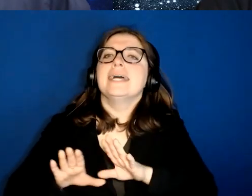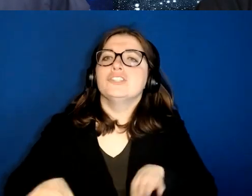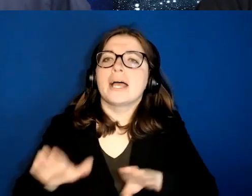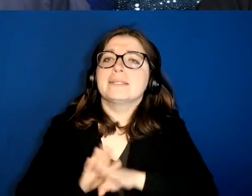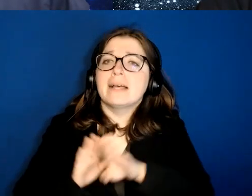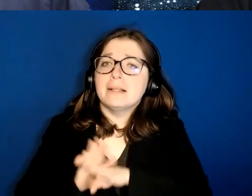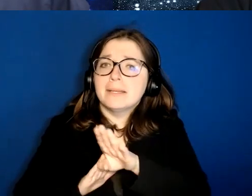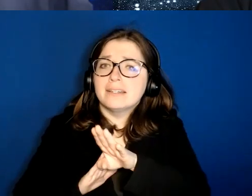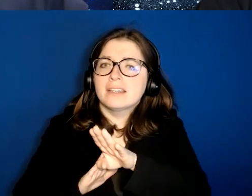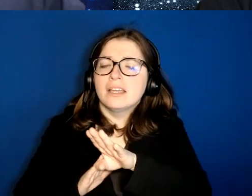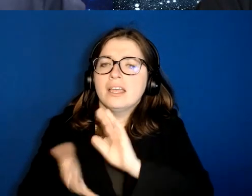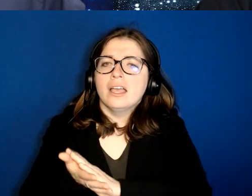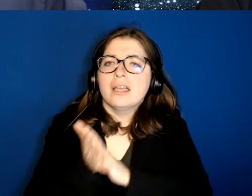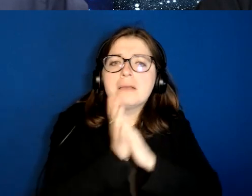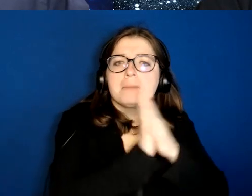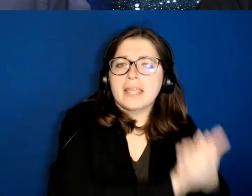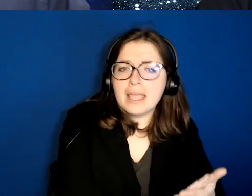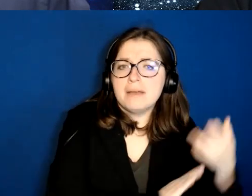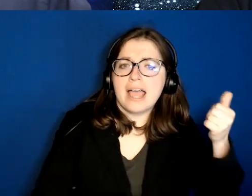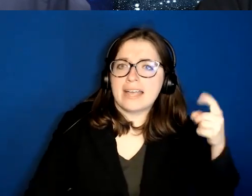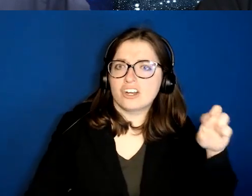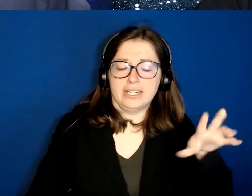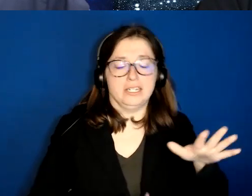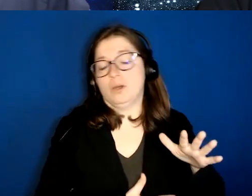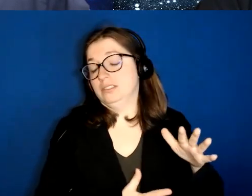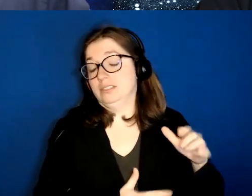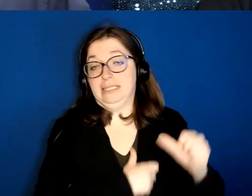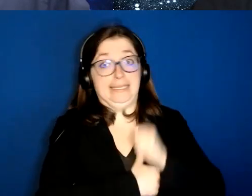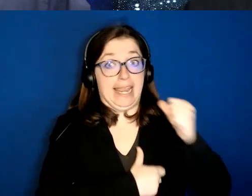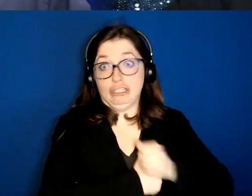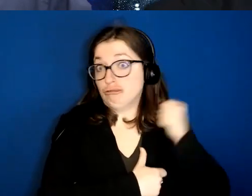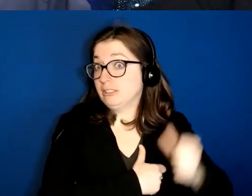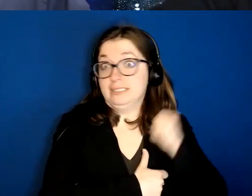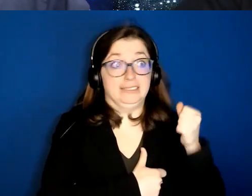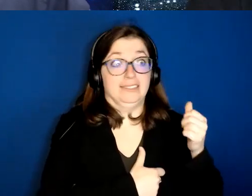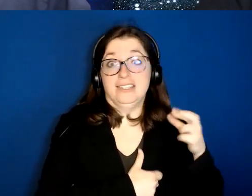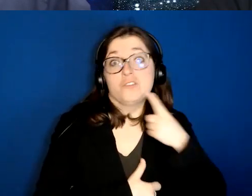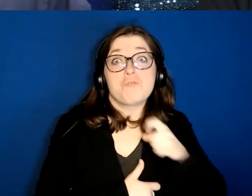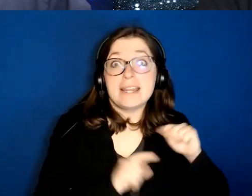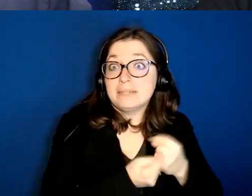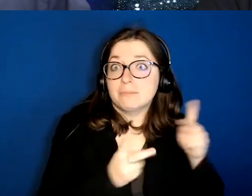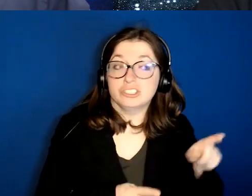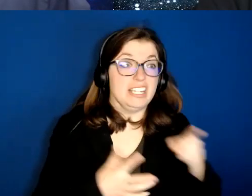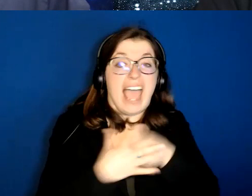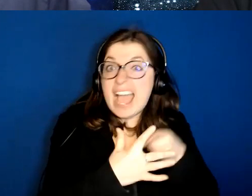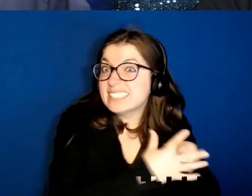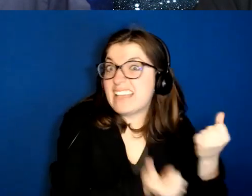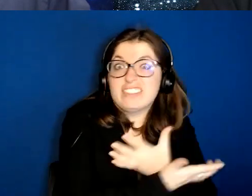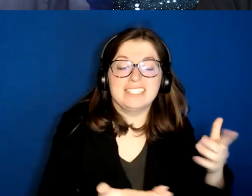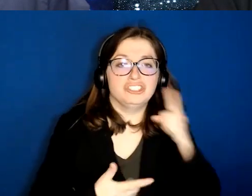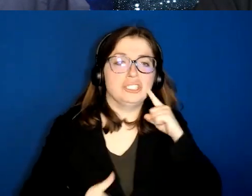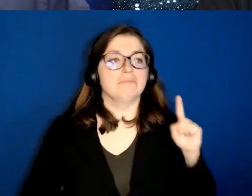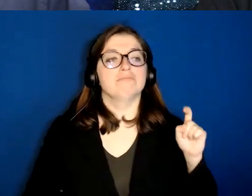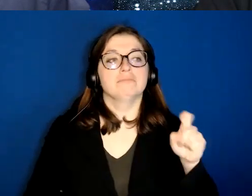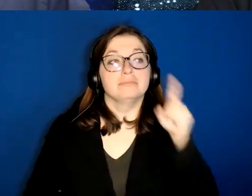to being a hacker, became the most lethal red teamer ever. And she just hacks everything. She walks past things. It's just, they look at something,